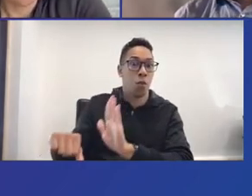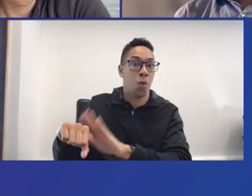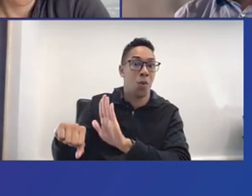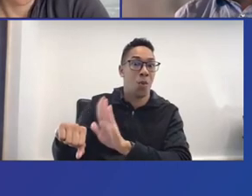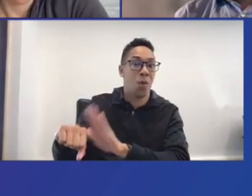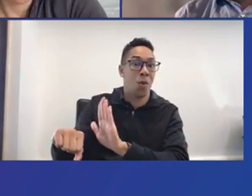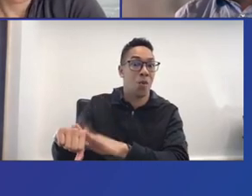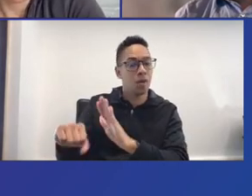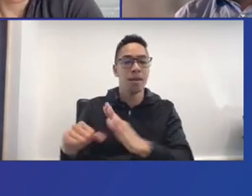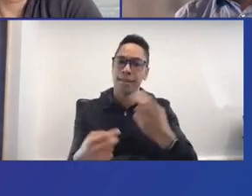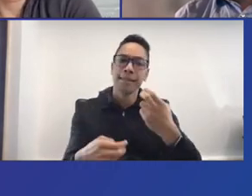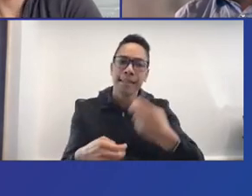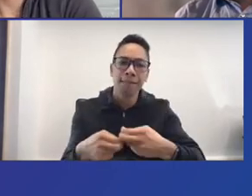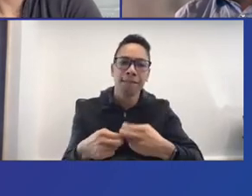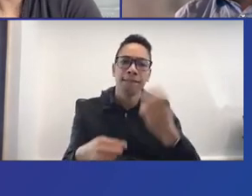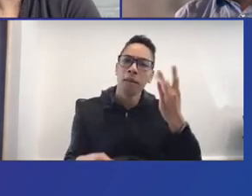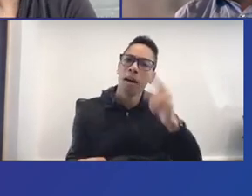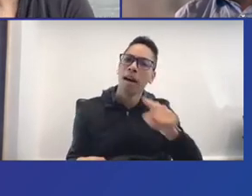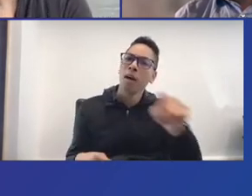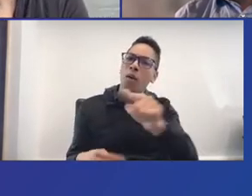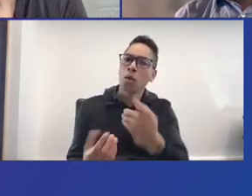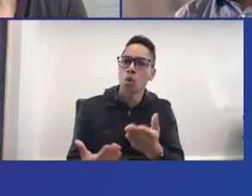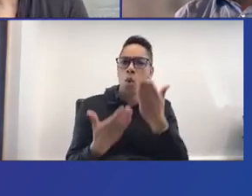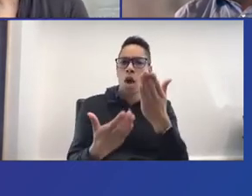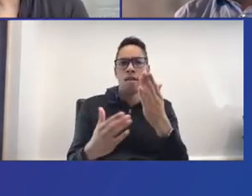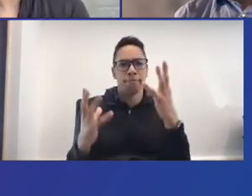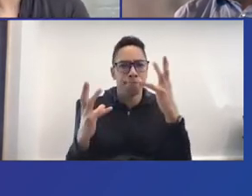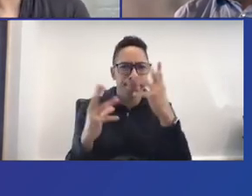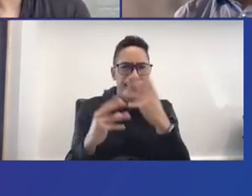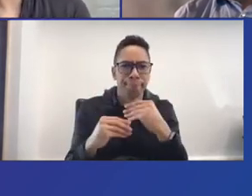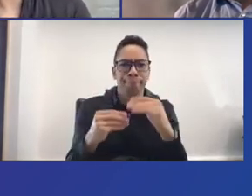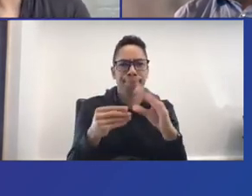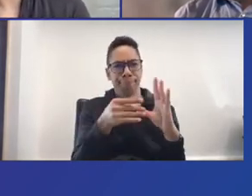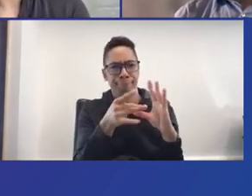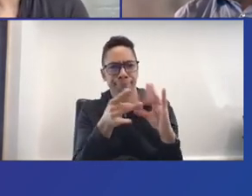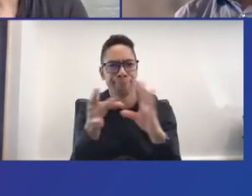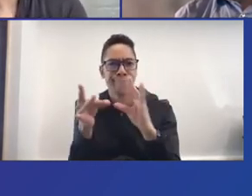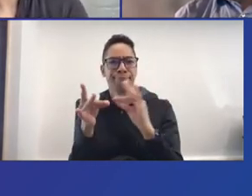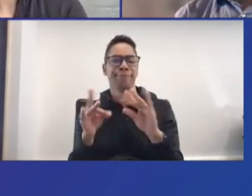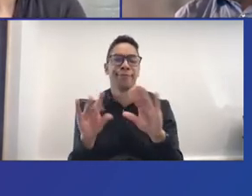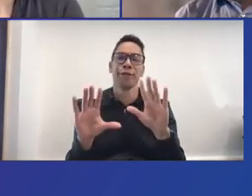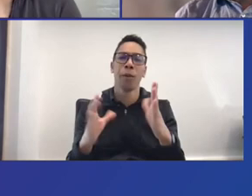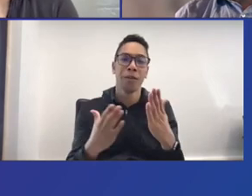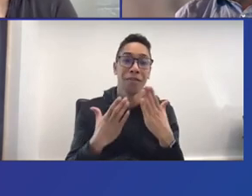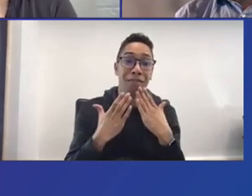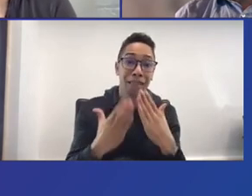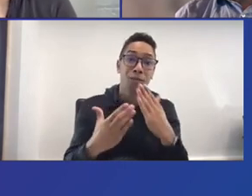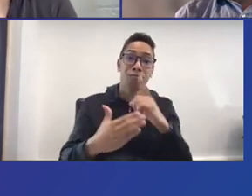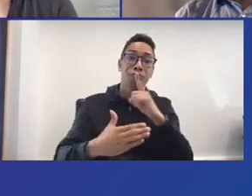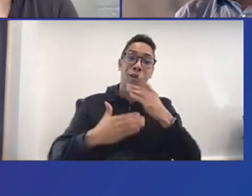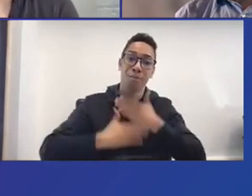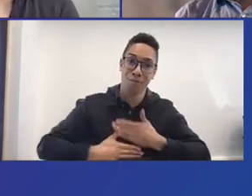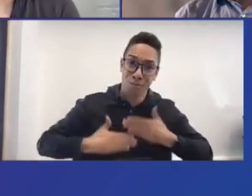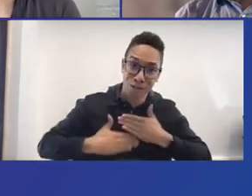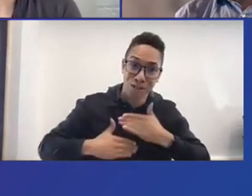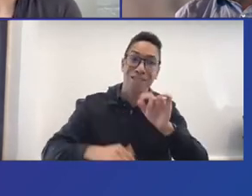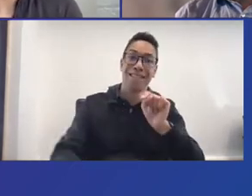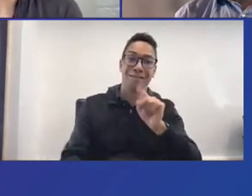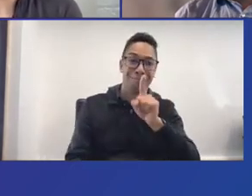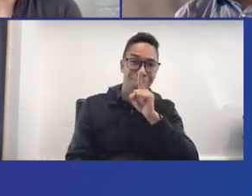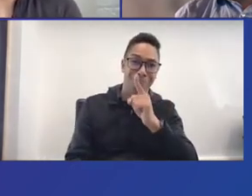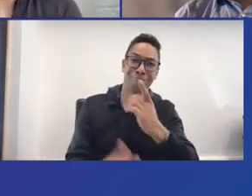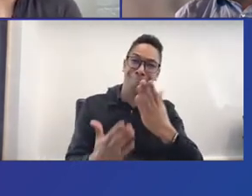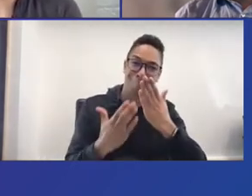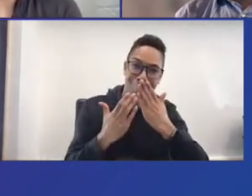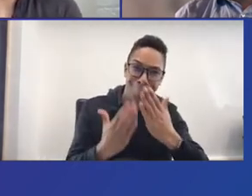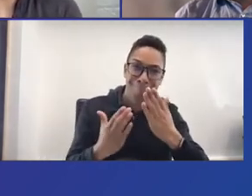each offered really beautiful open doors. And so I appreciate it. And I'm really grateful